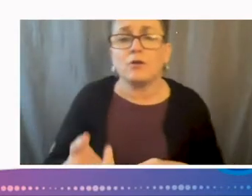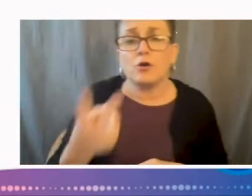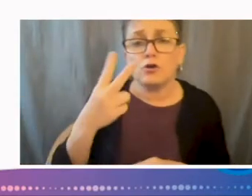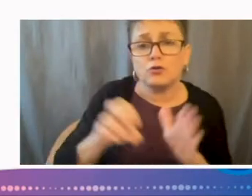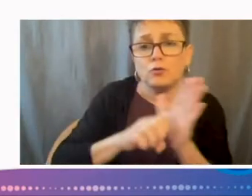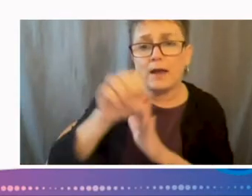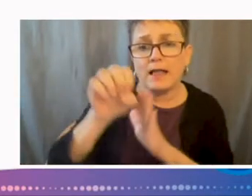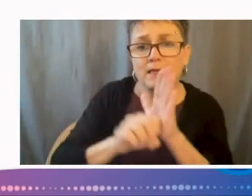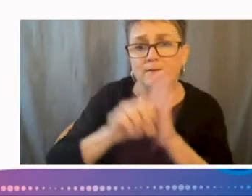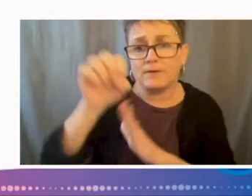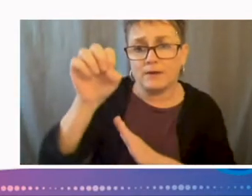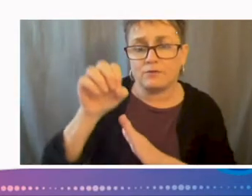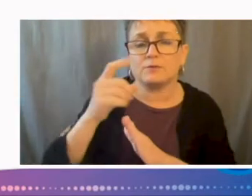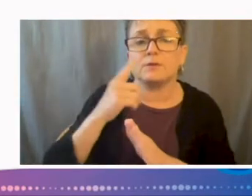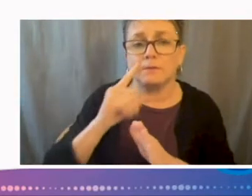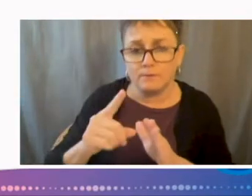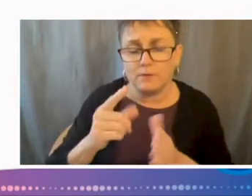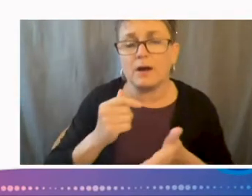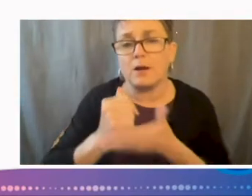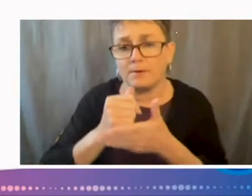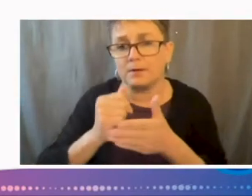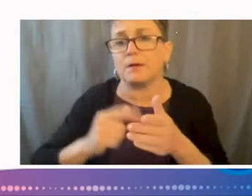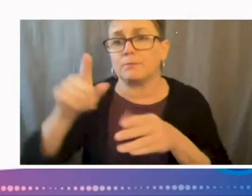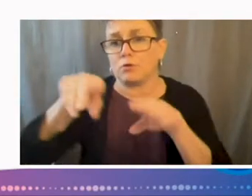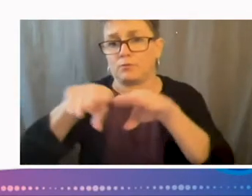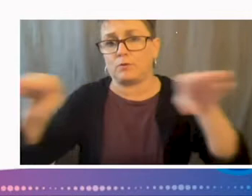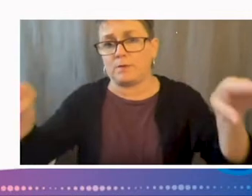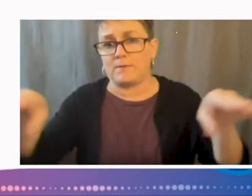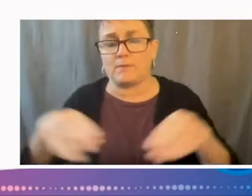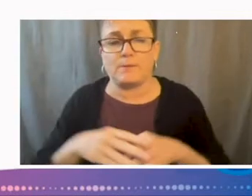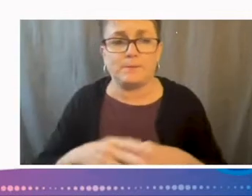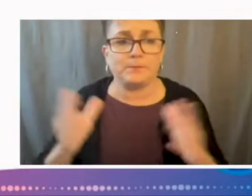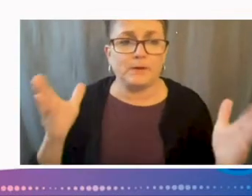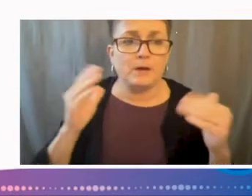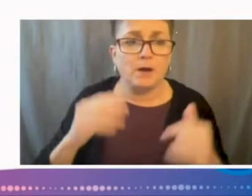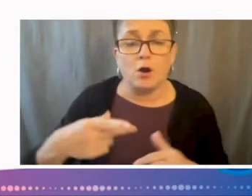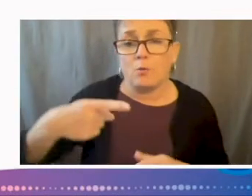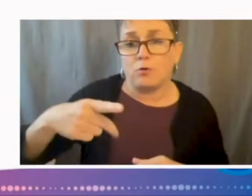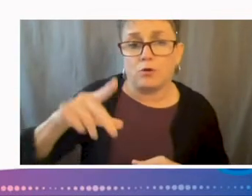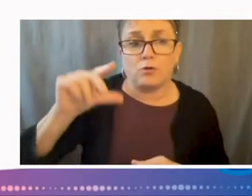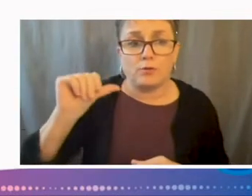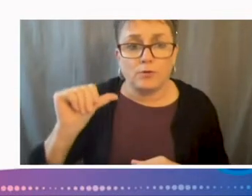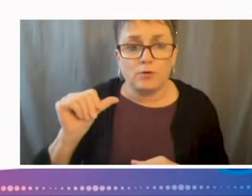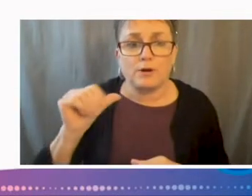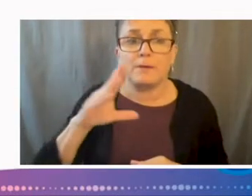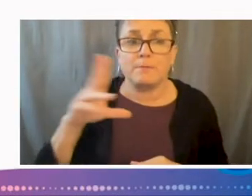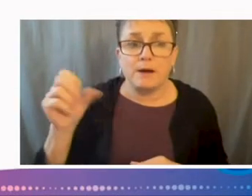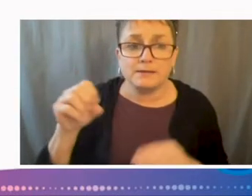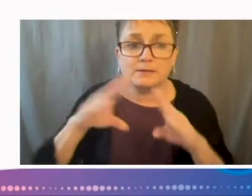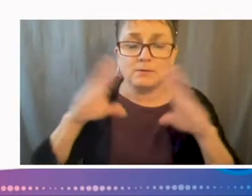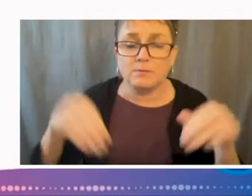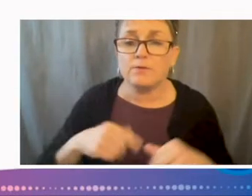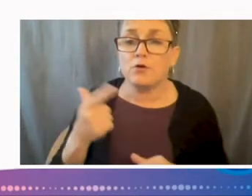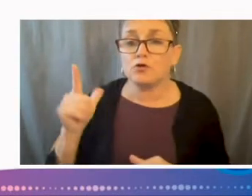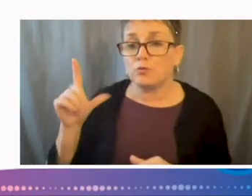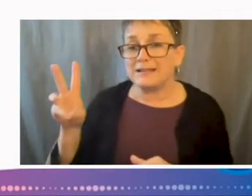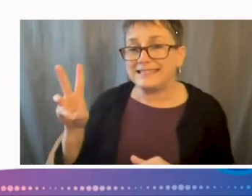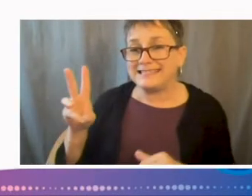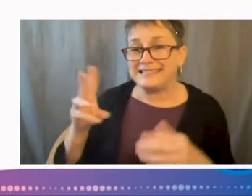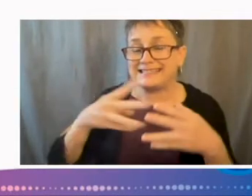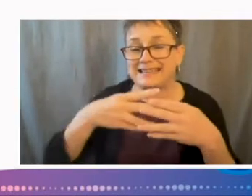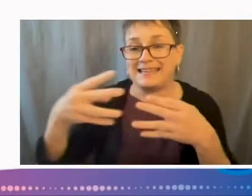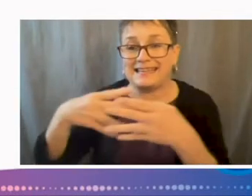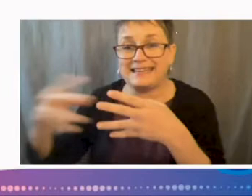platforms. The Port Authority bus terminal, there are 26 gates on the third floor in the north wing that are